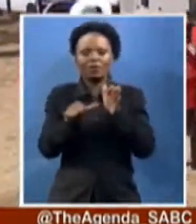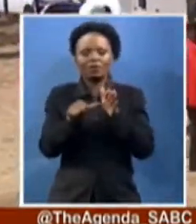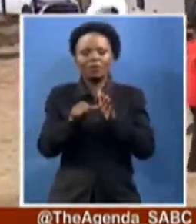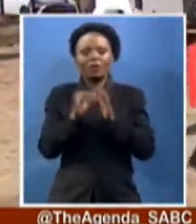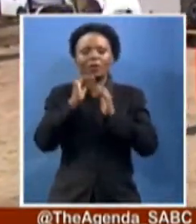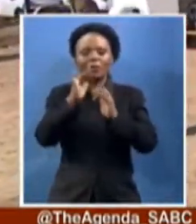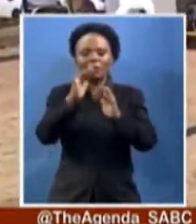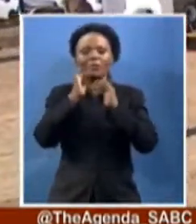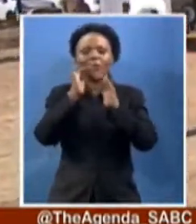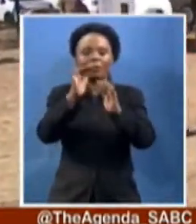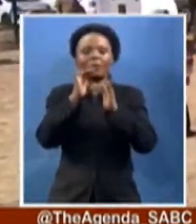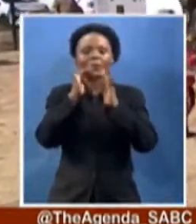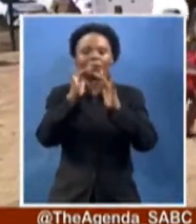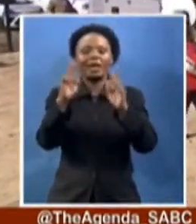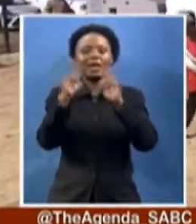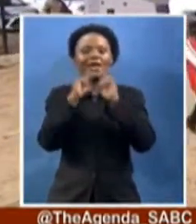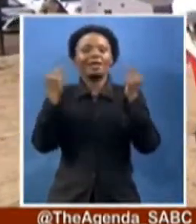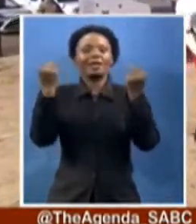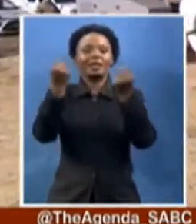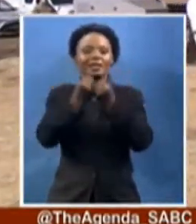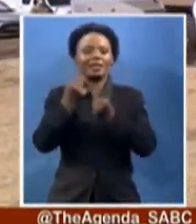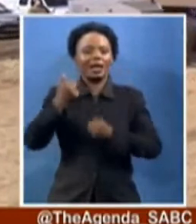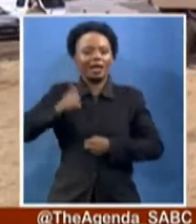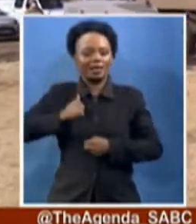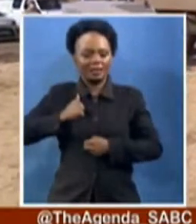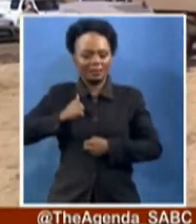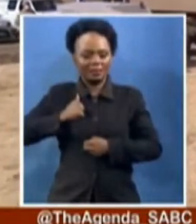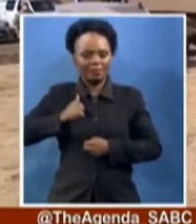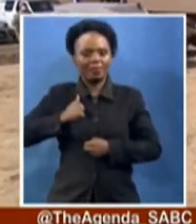And now they are singing Tanai Tanai.